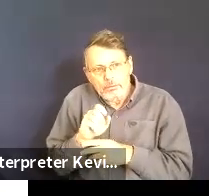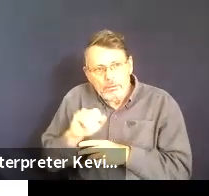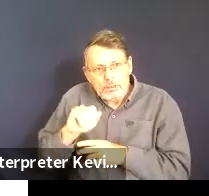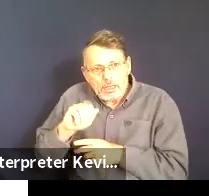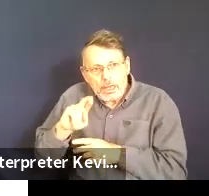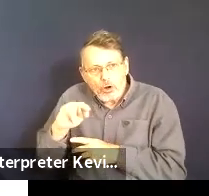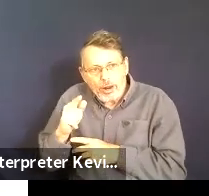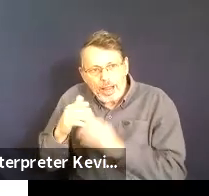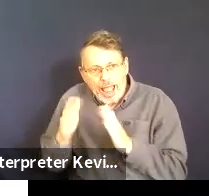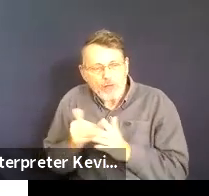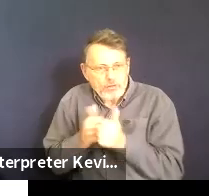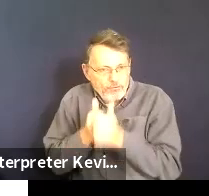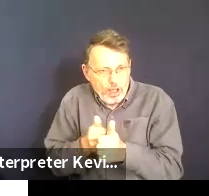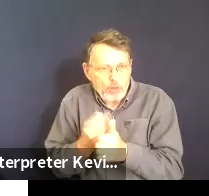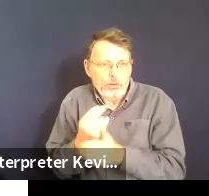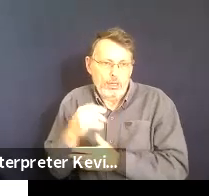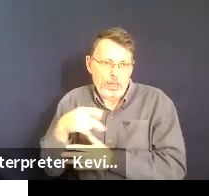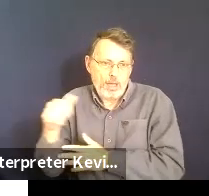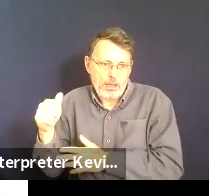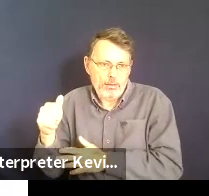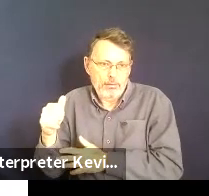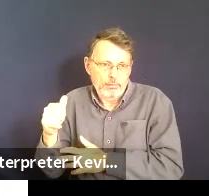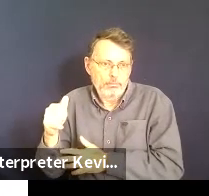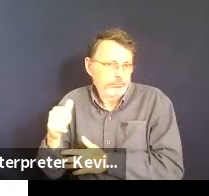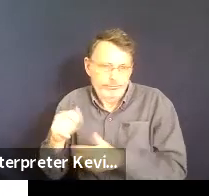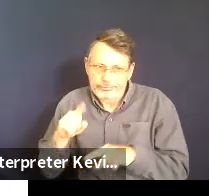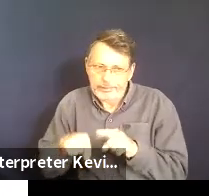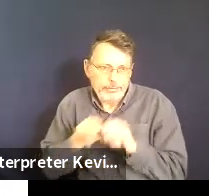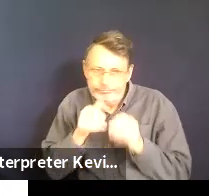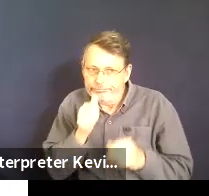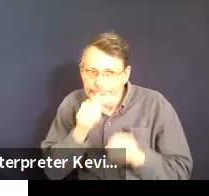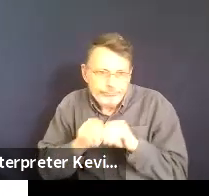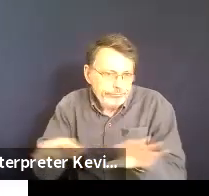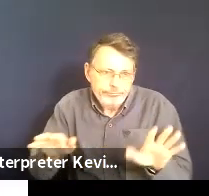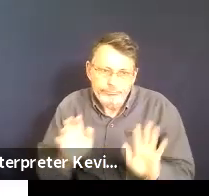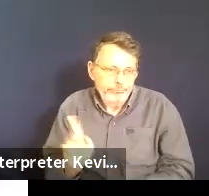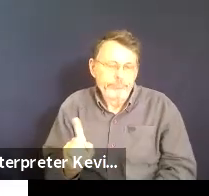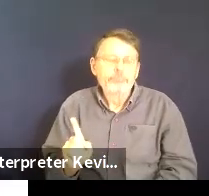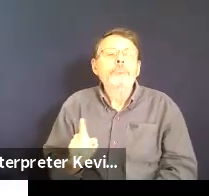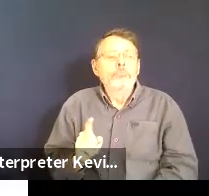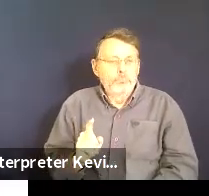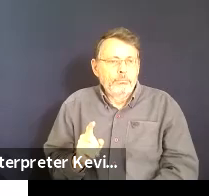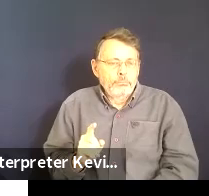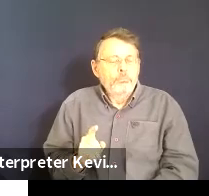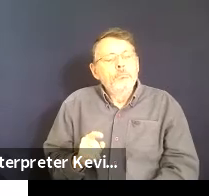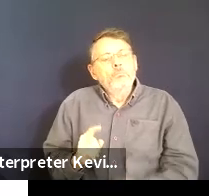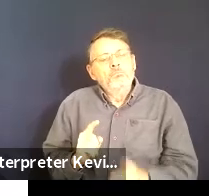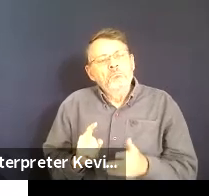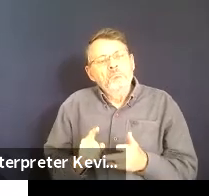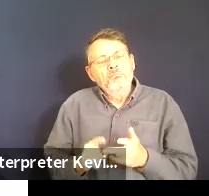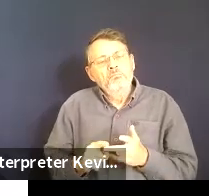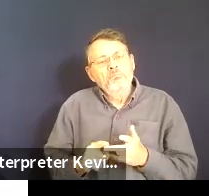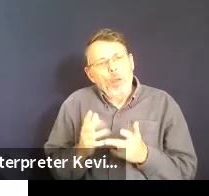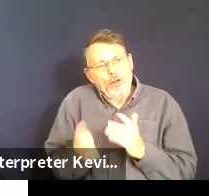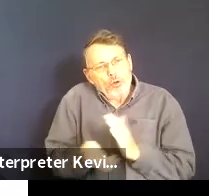the HIPAA privacy, security, and breach notification rules. I wanted to just